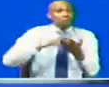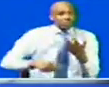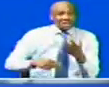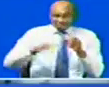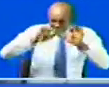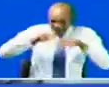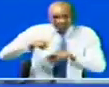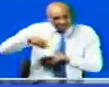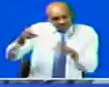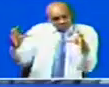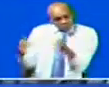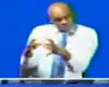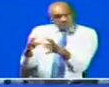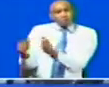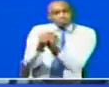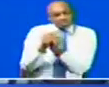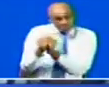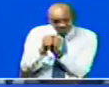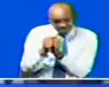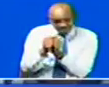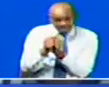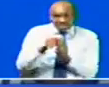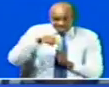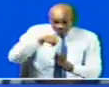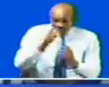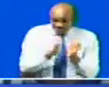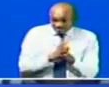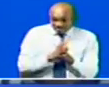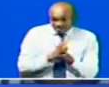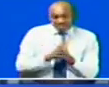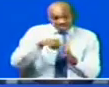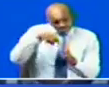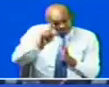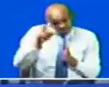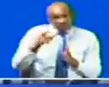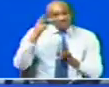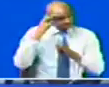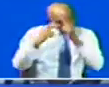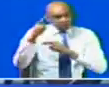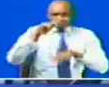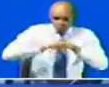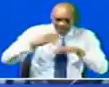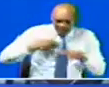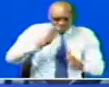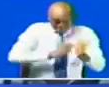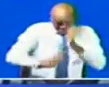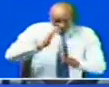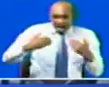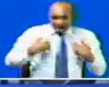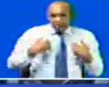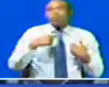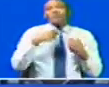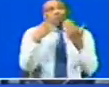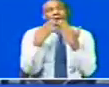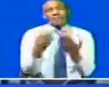farmers, people who have come together, driven by a sense of purpose, with a very clear vision, very clear strategy. So we'd like to